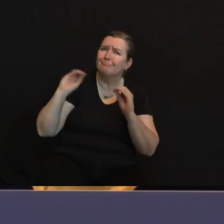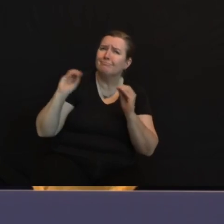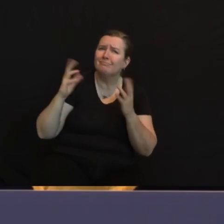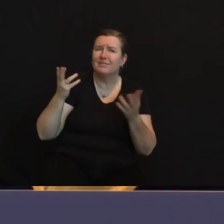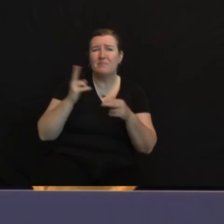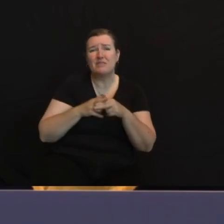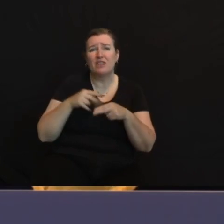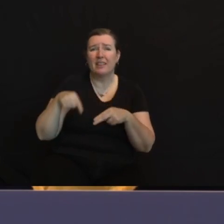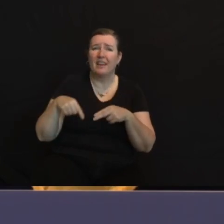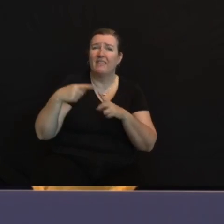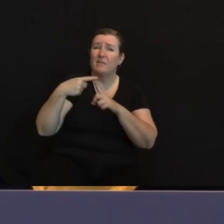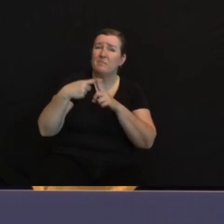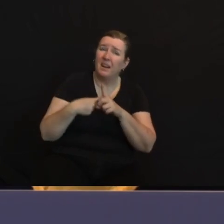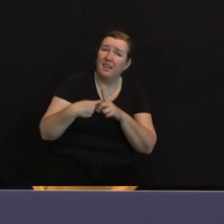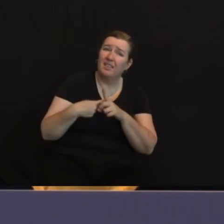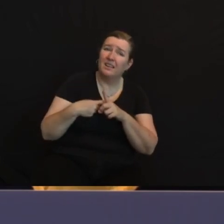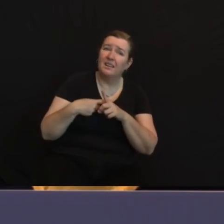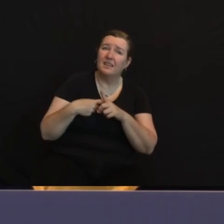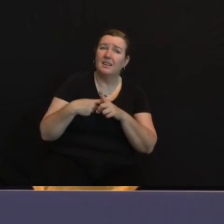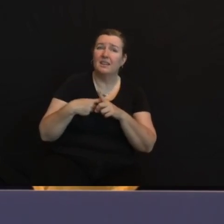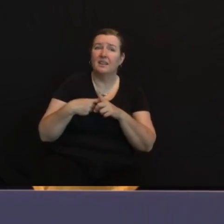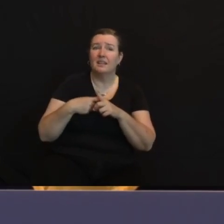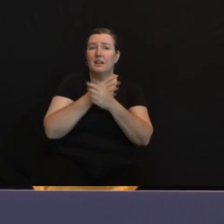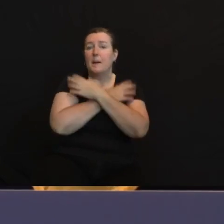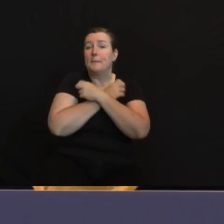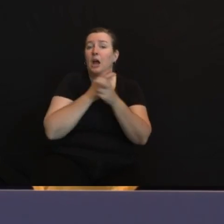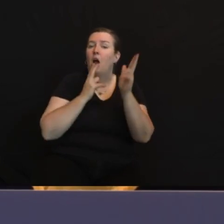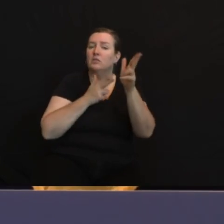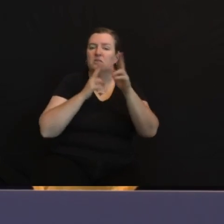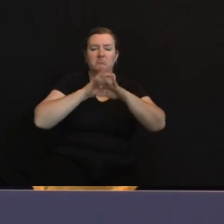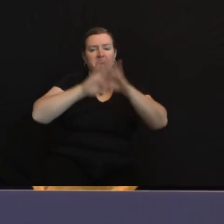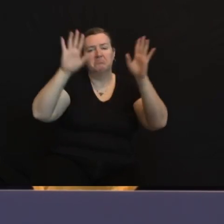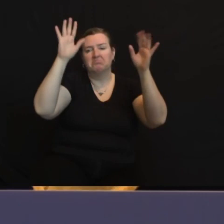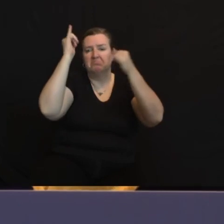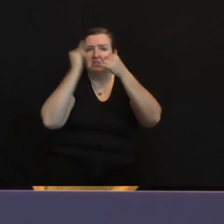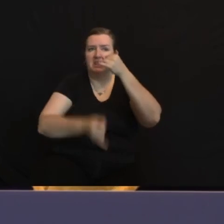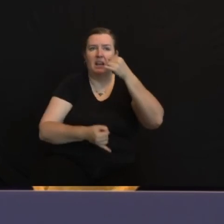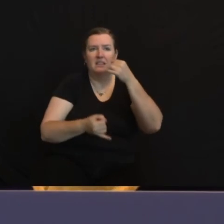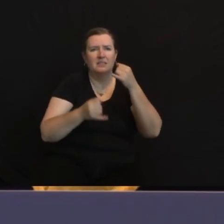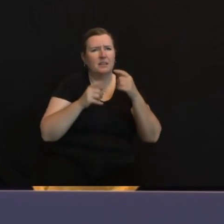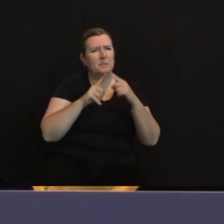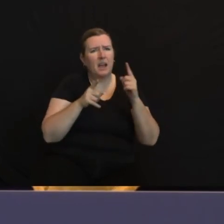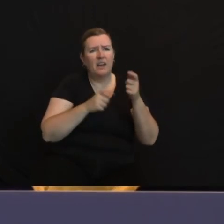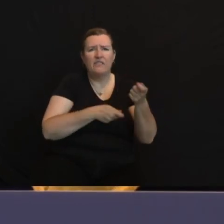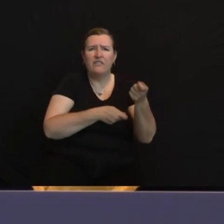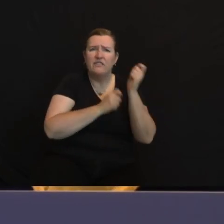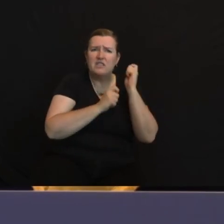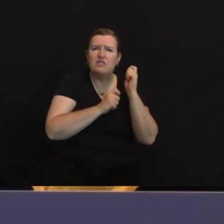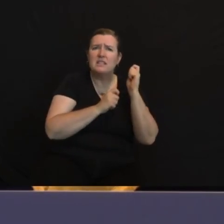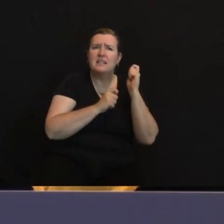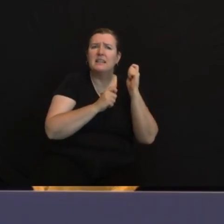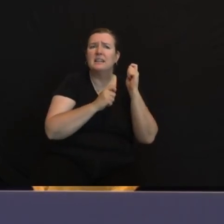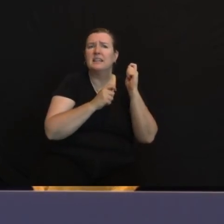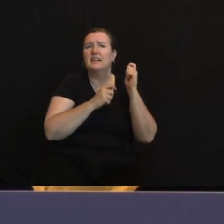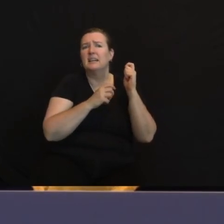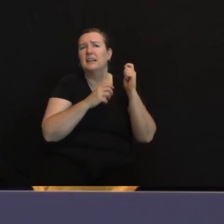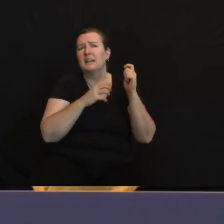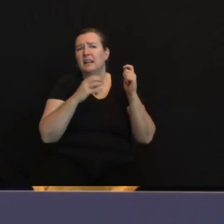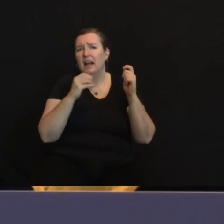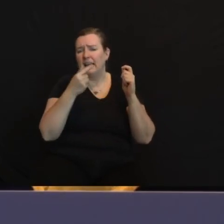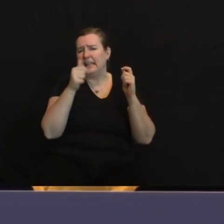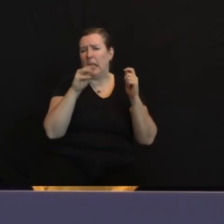be the last under your administration, but couldn't the Fish and Game Council reinstate the hunt after the current policy sunsets? What authority do